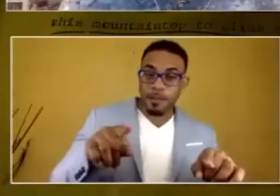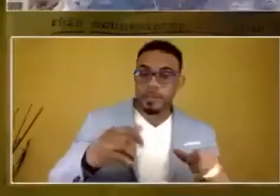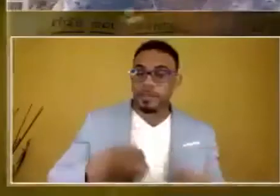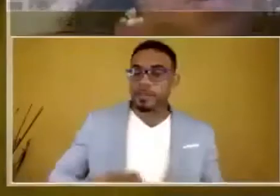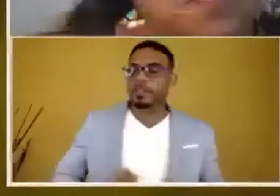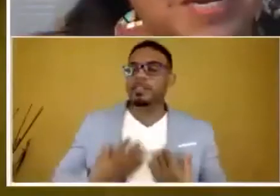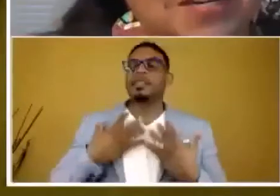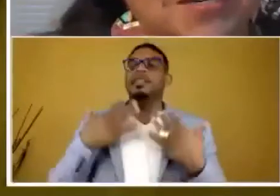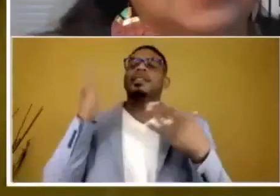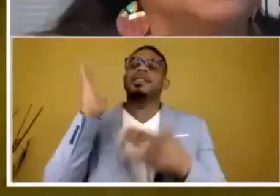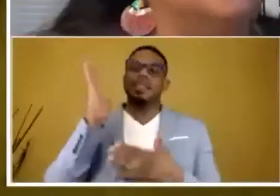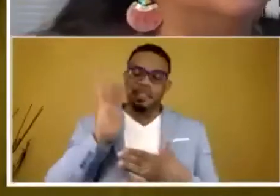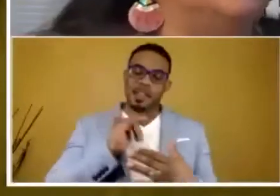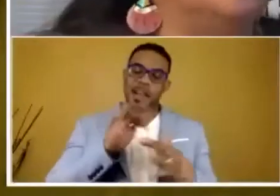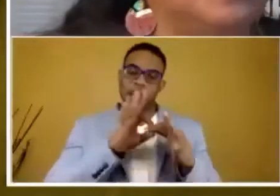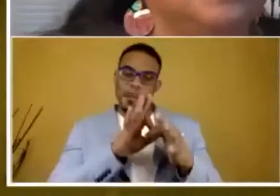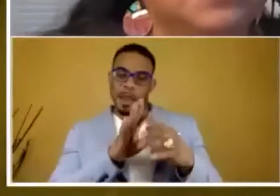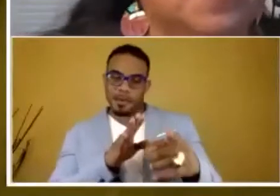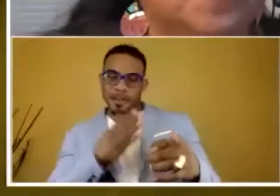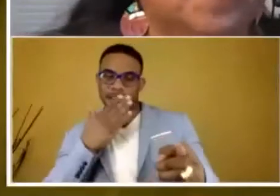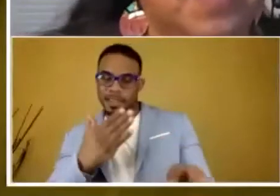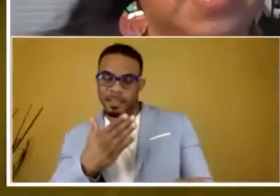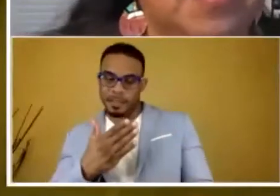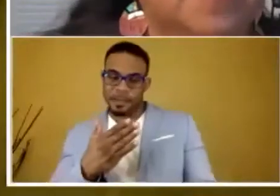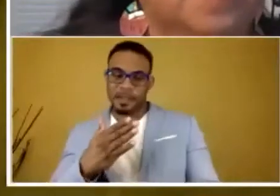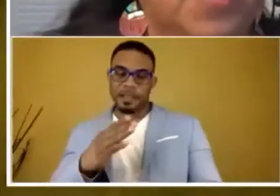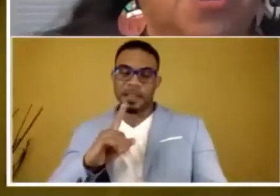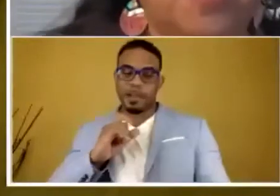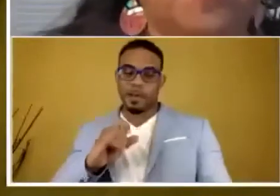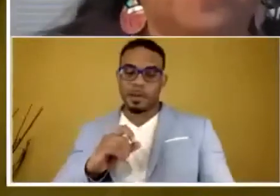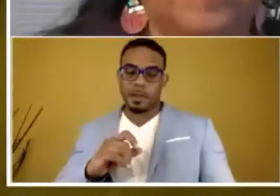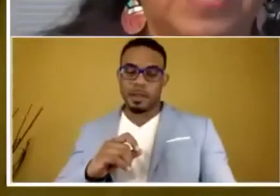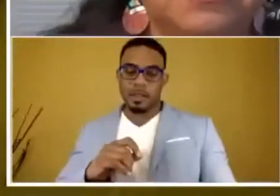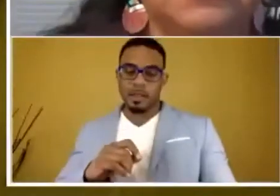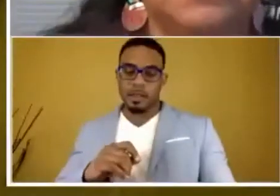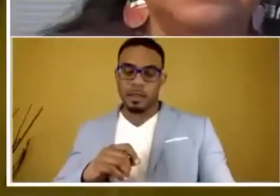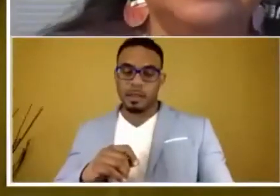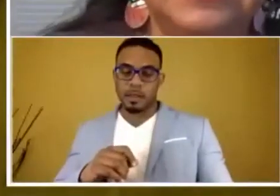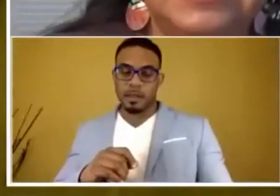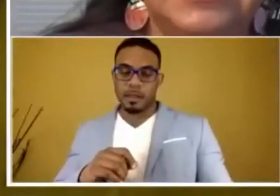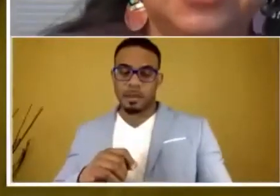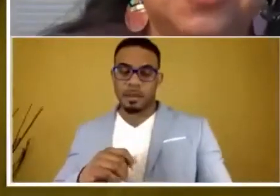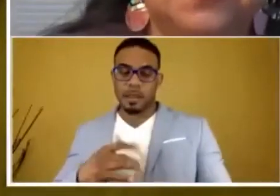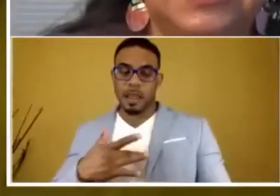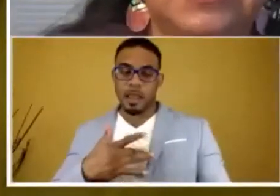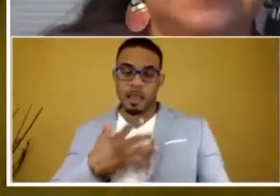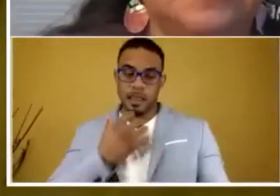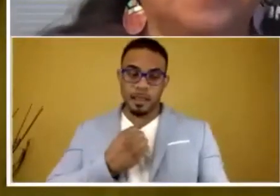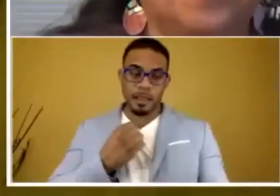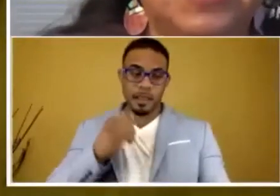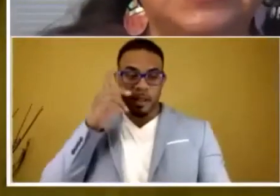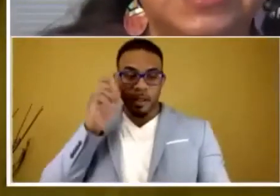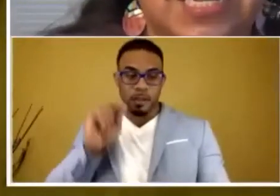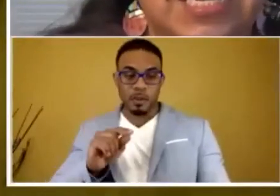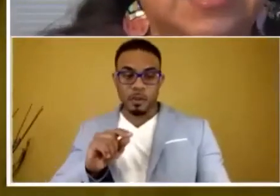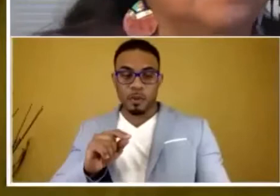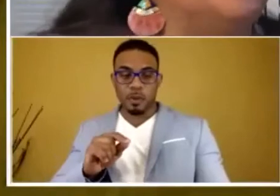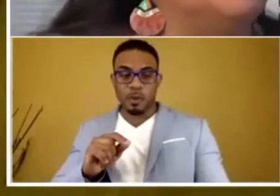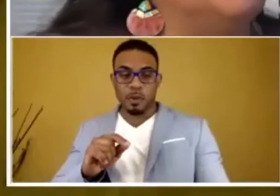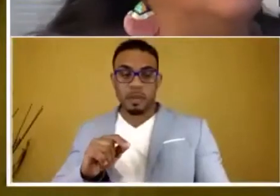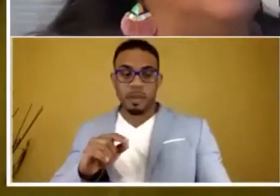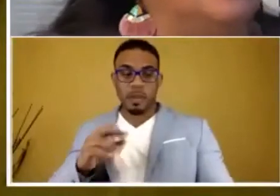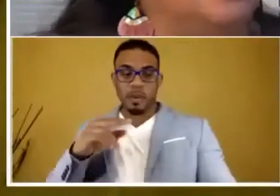speakers and our moderator. It was a heartfelt listening to the reading